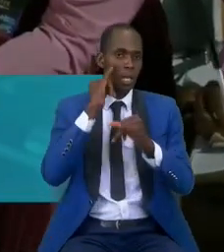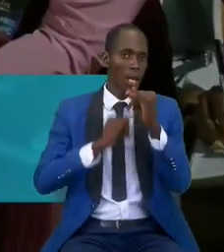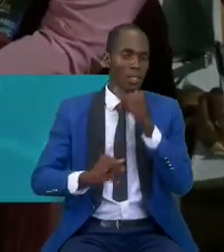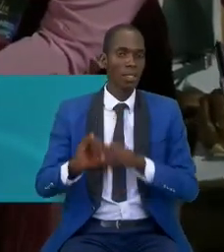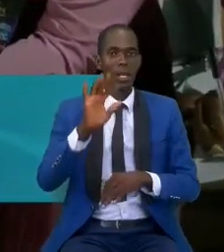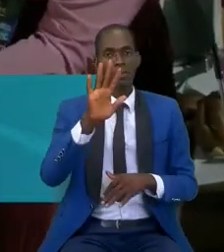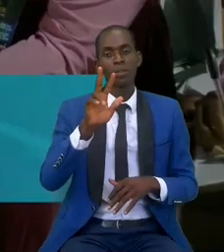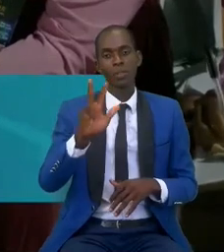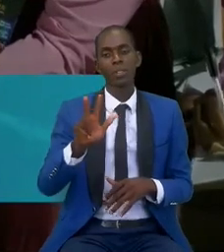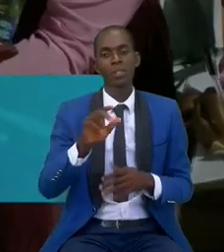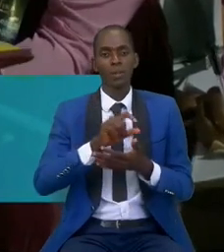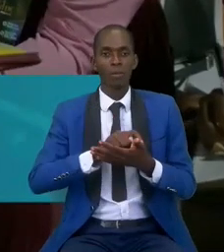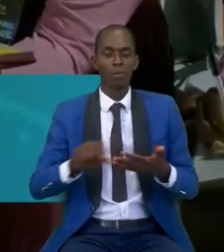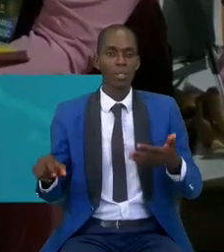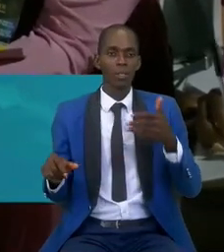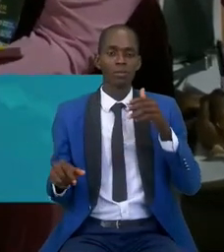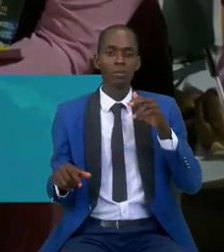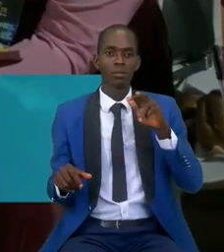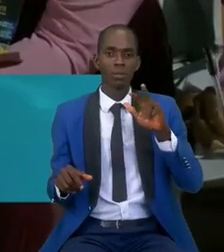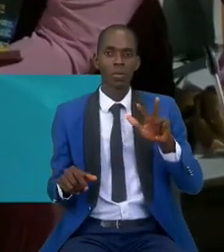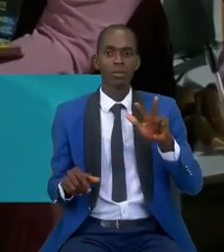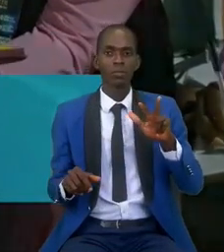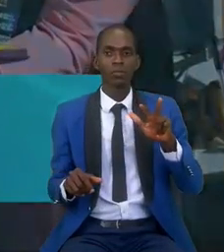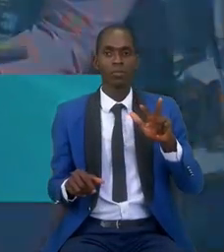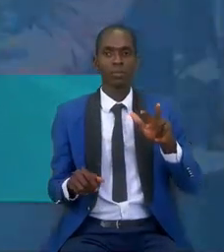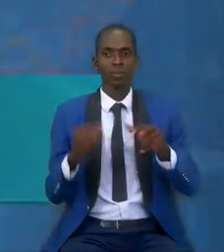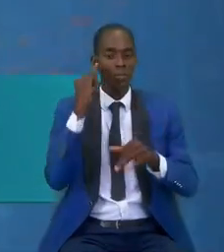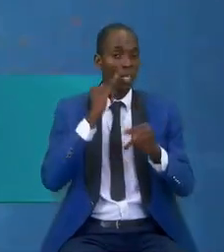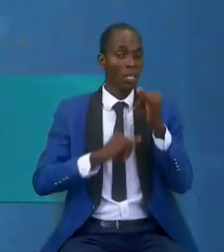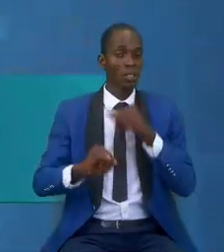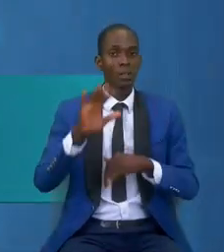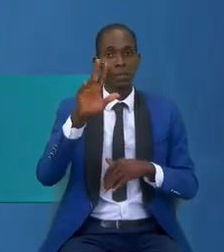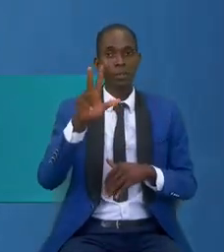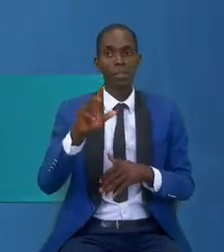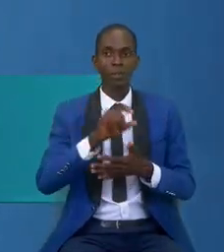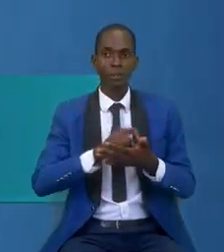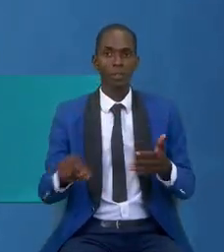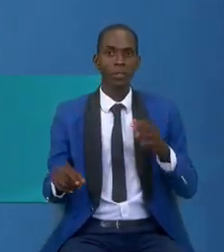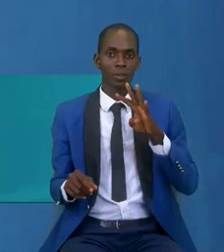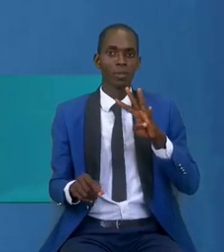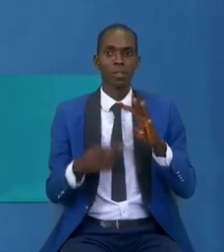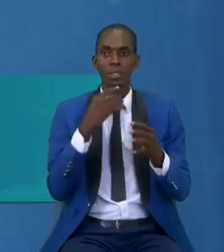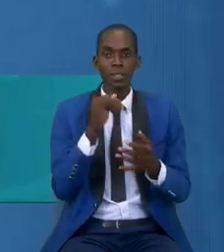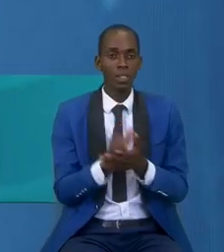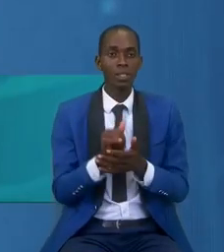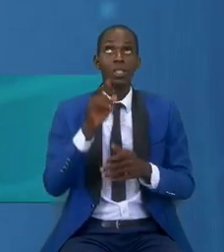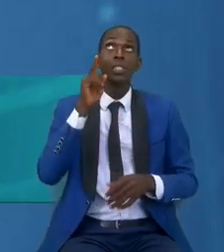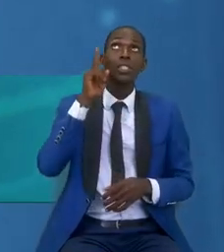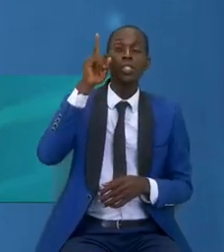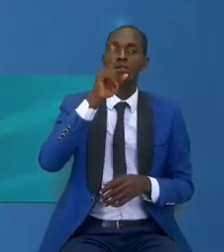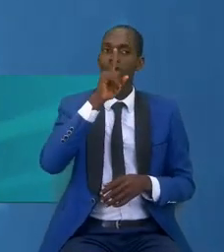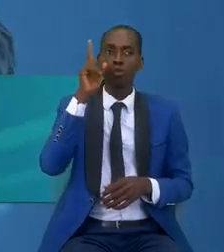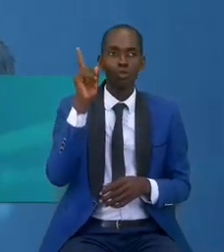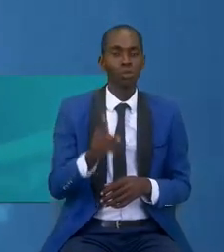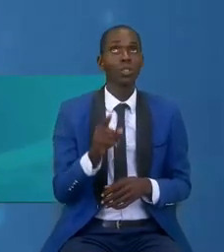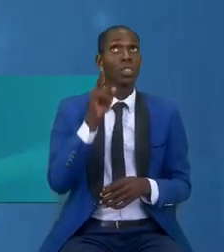cries he Emmanuel he the one that has to be born he said he has borne our